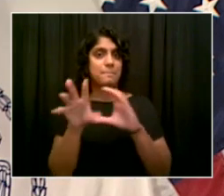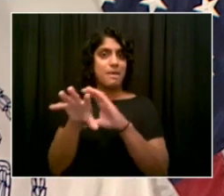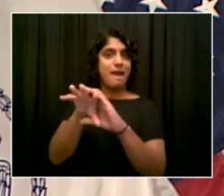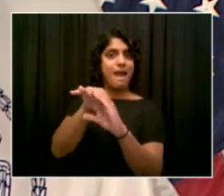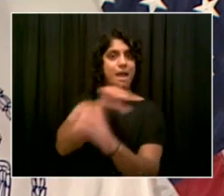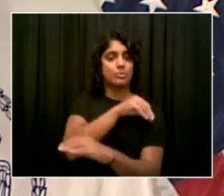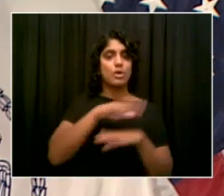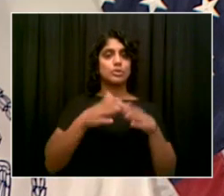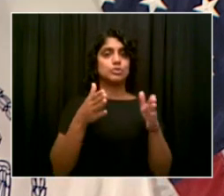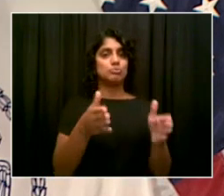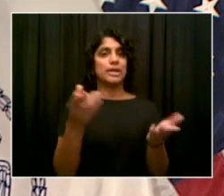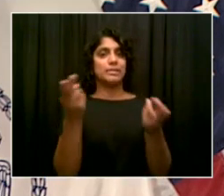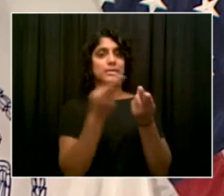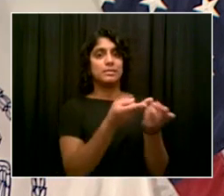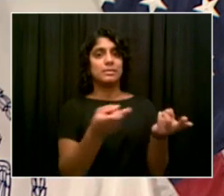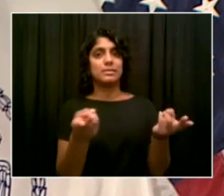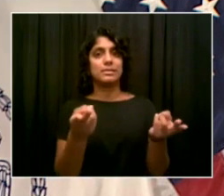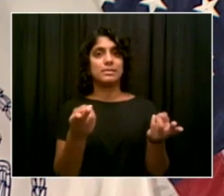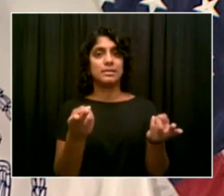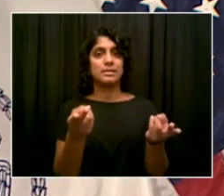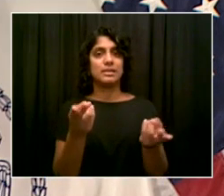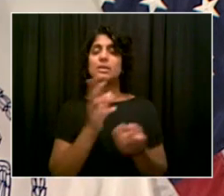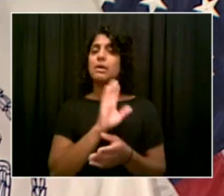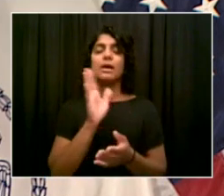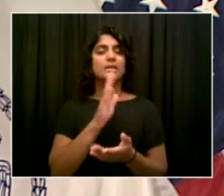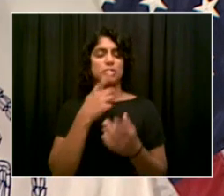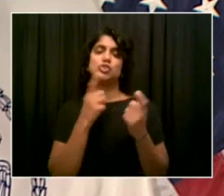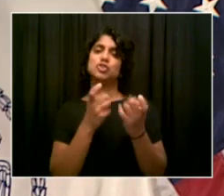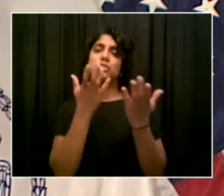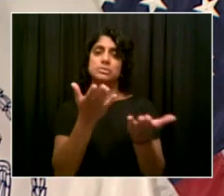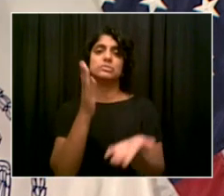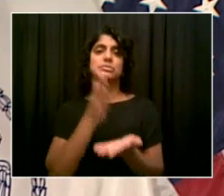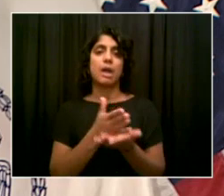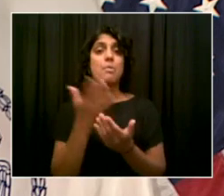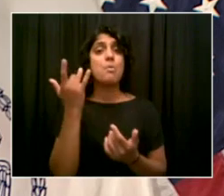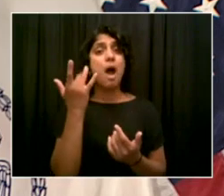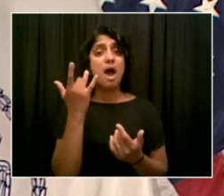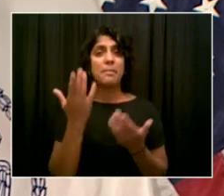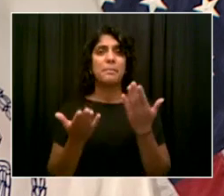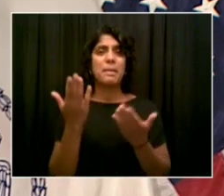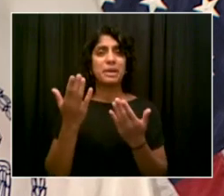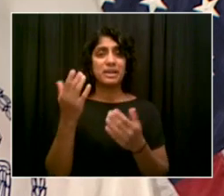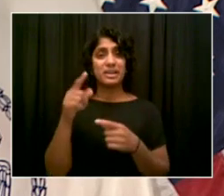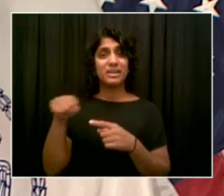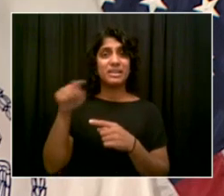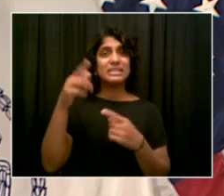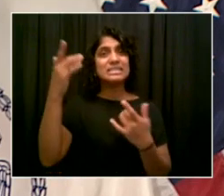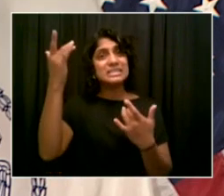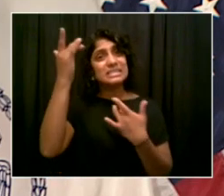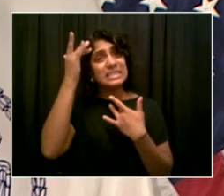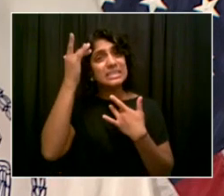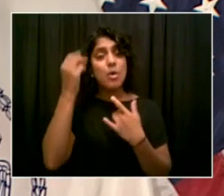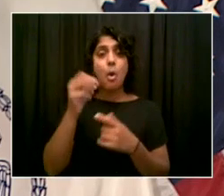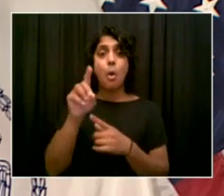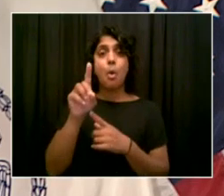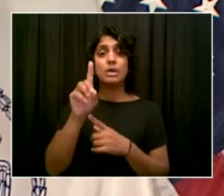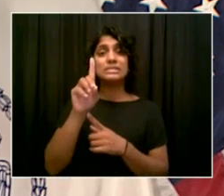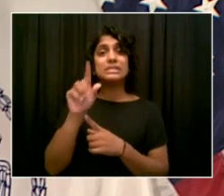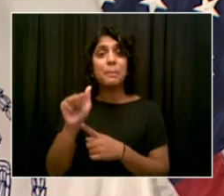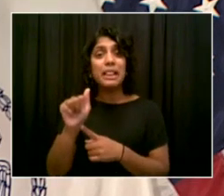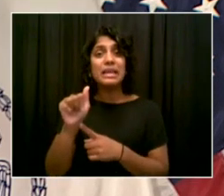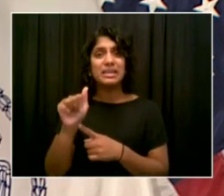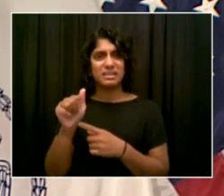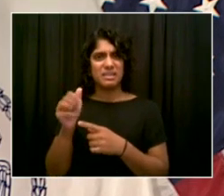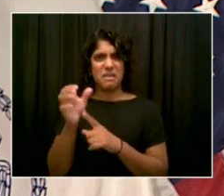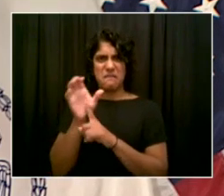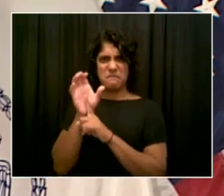disability. There's not expected to be a ruling until tomorrow, but I want to ask a few questions. And has every move